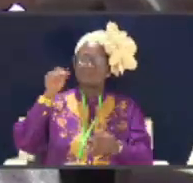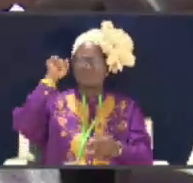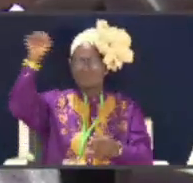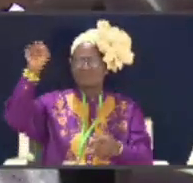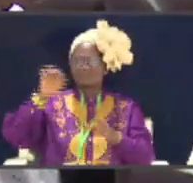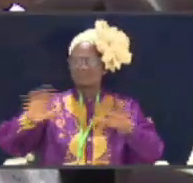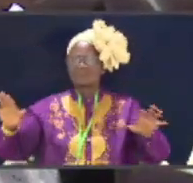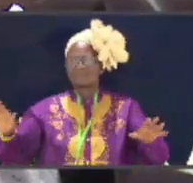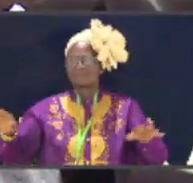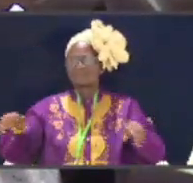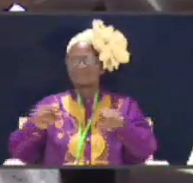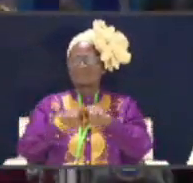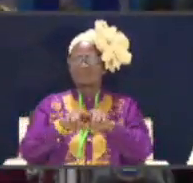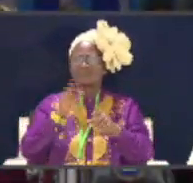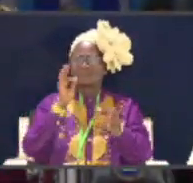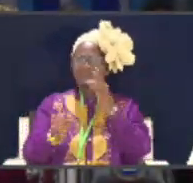So if they say,